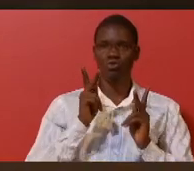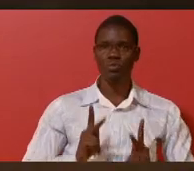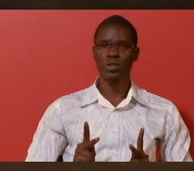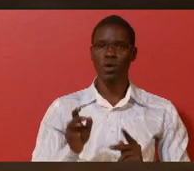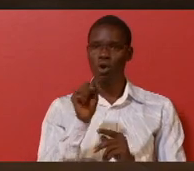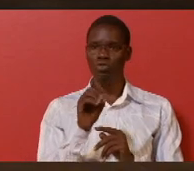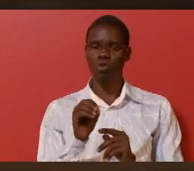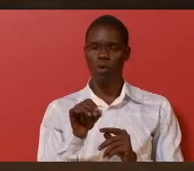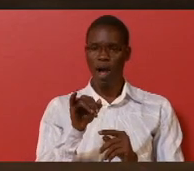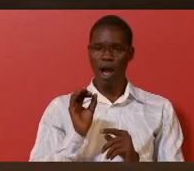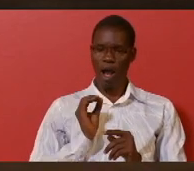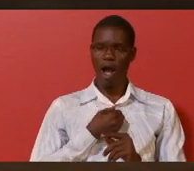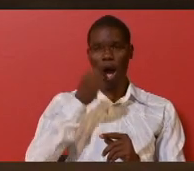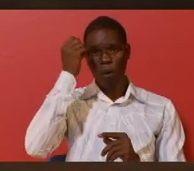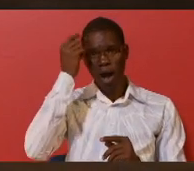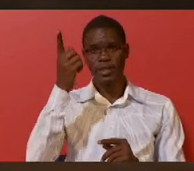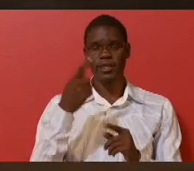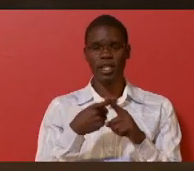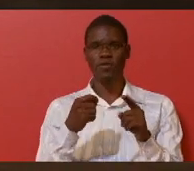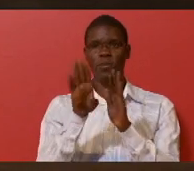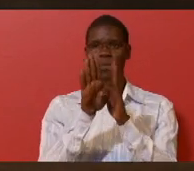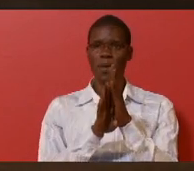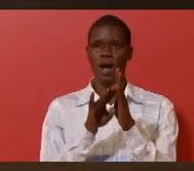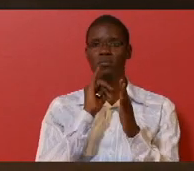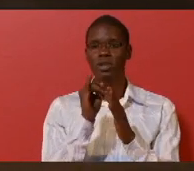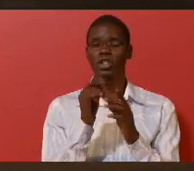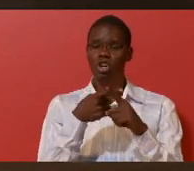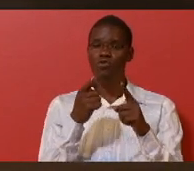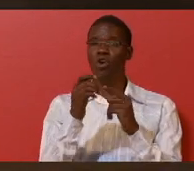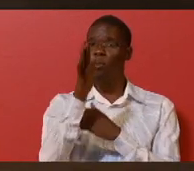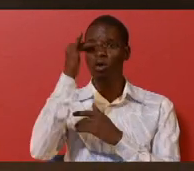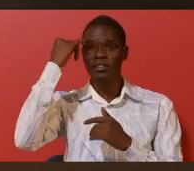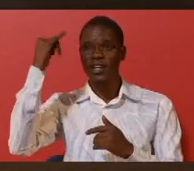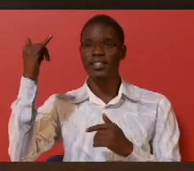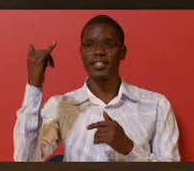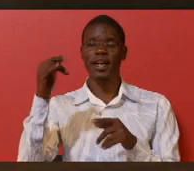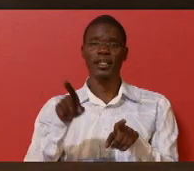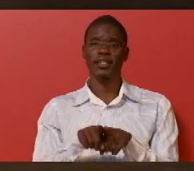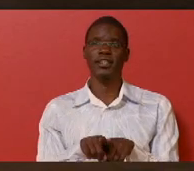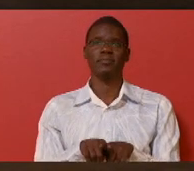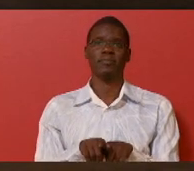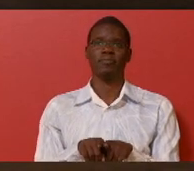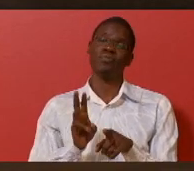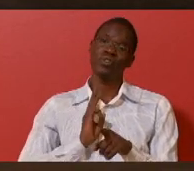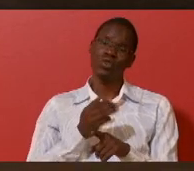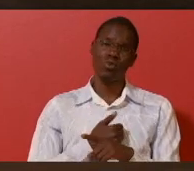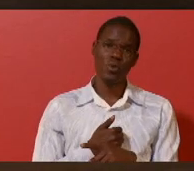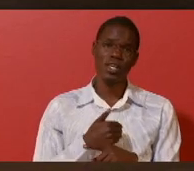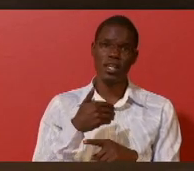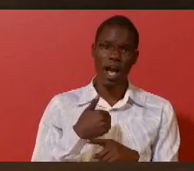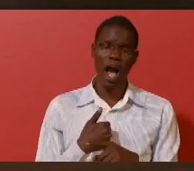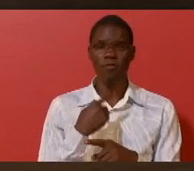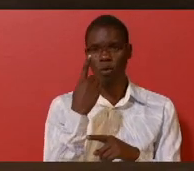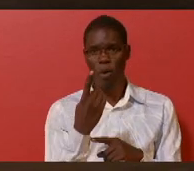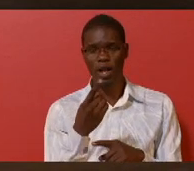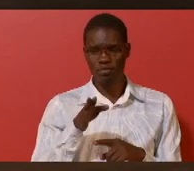our understanding from Scripture, from God's ideal, is that there is